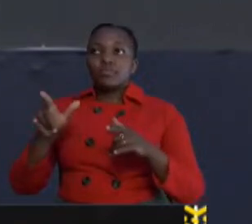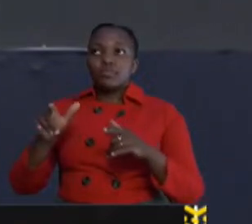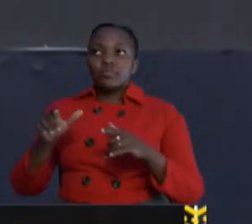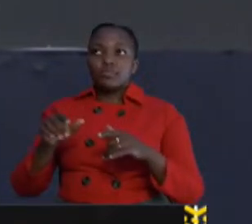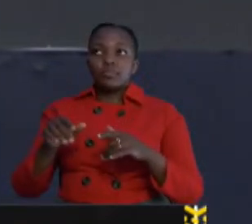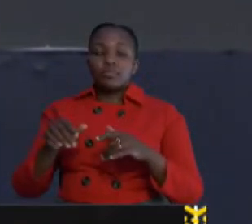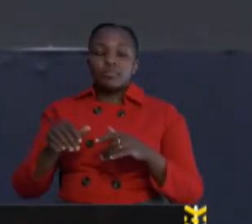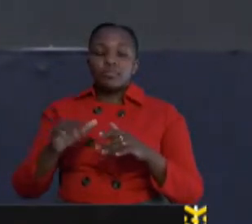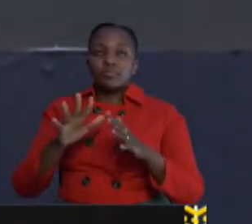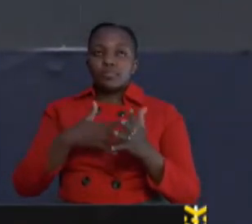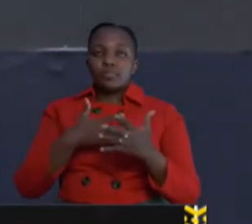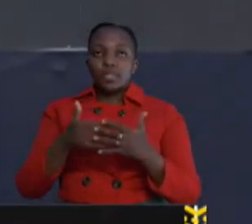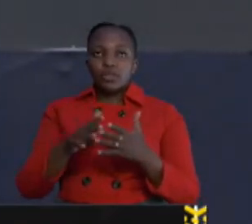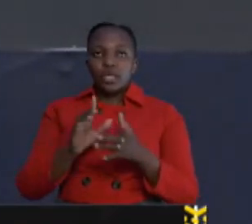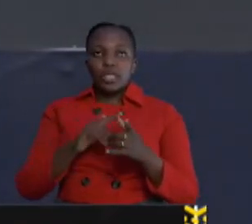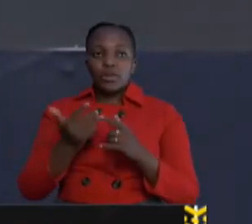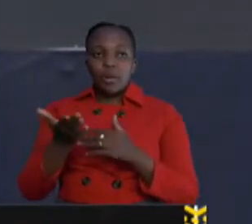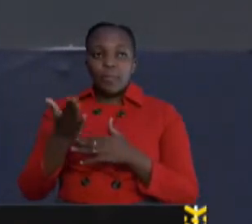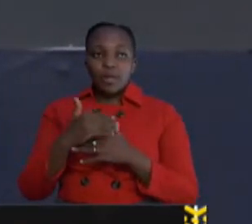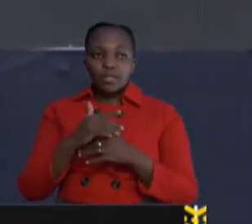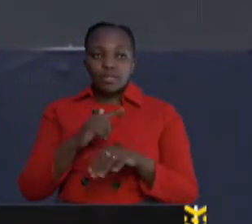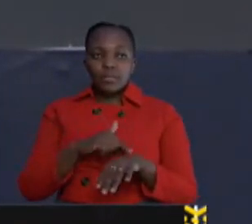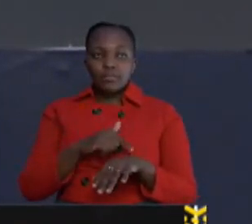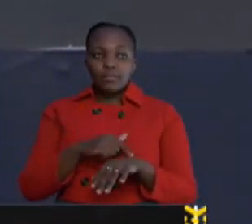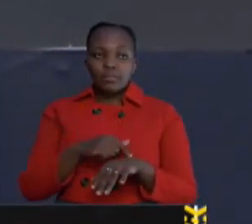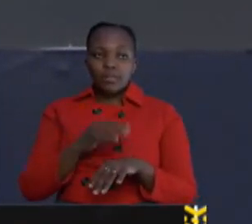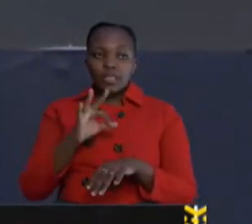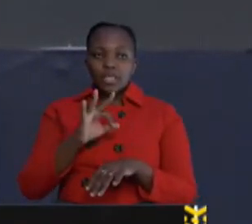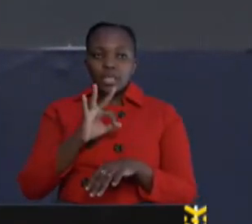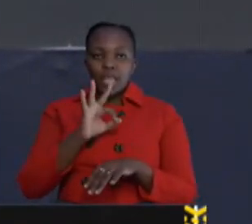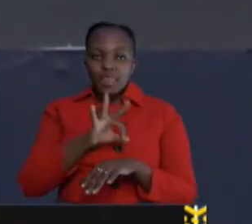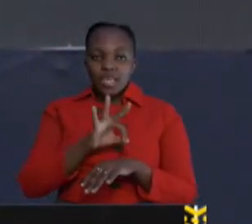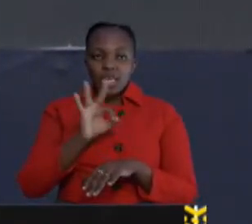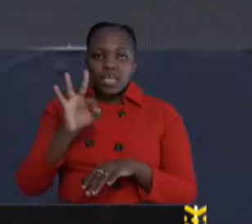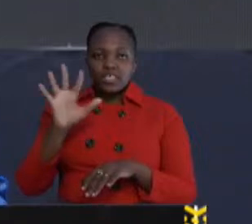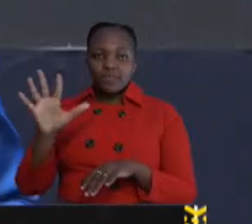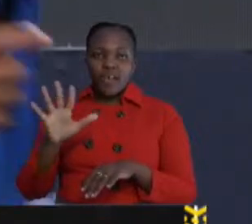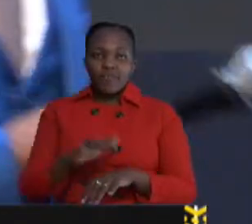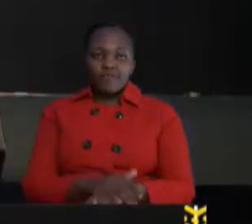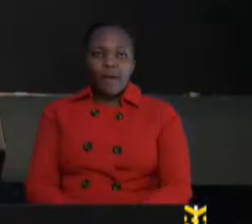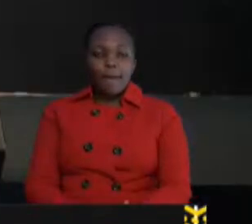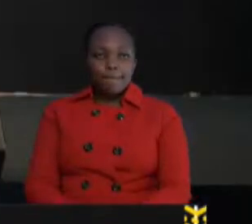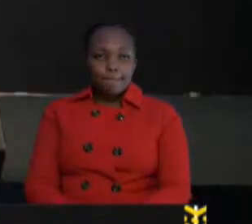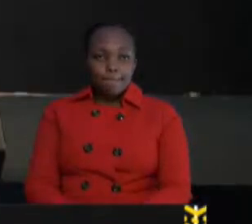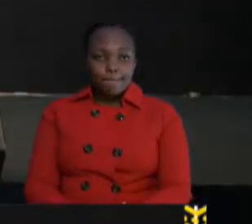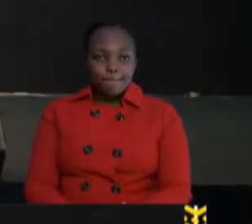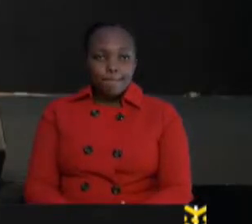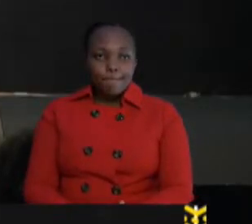bit. Reconvene at 3:35. See you then.